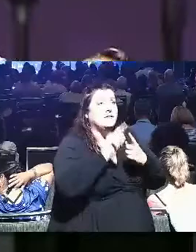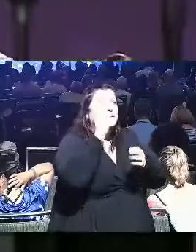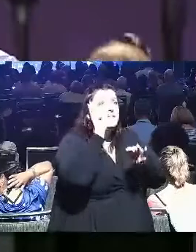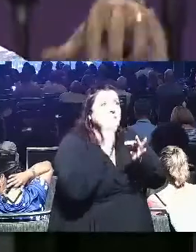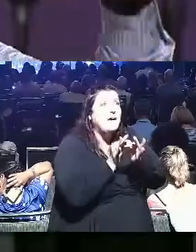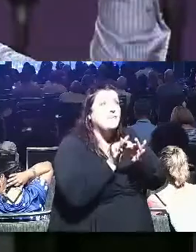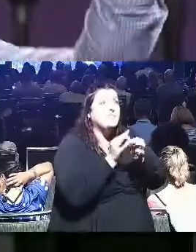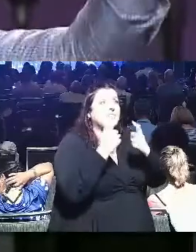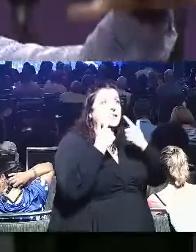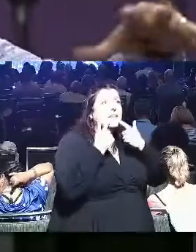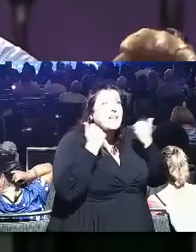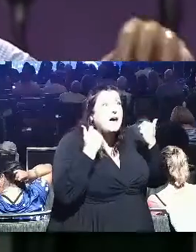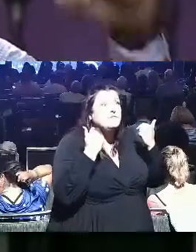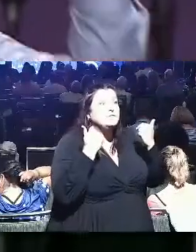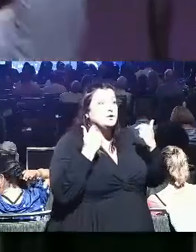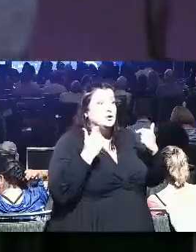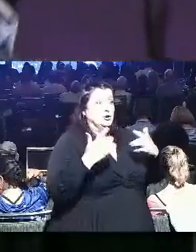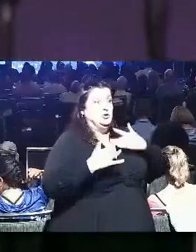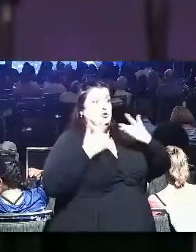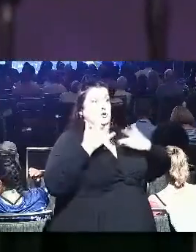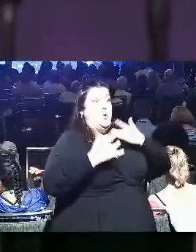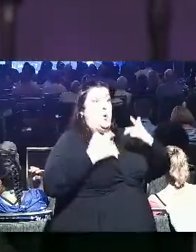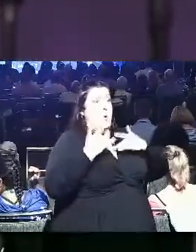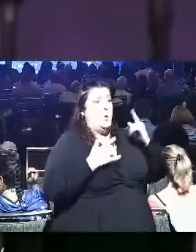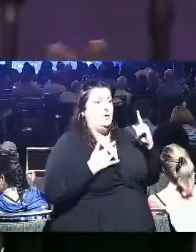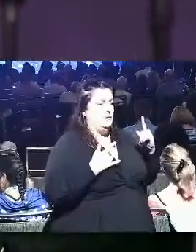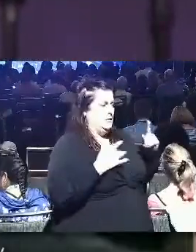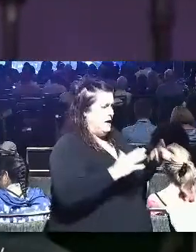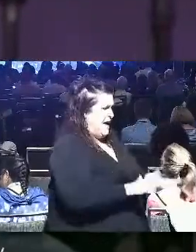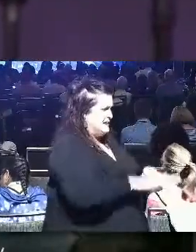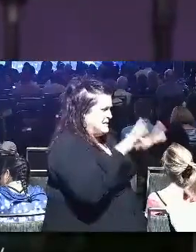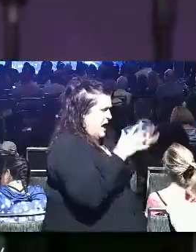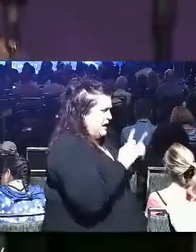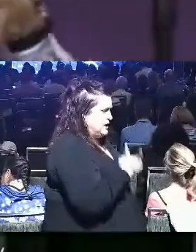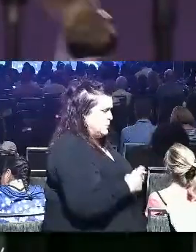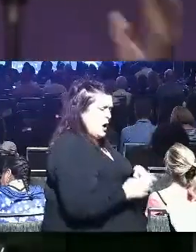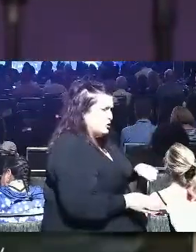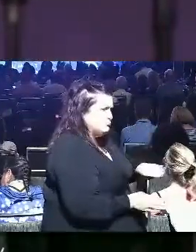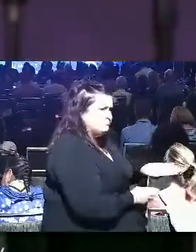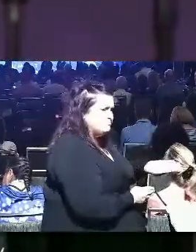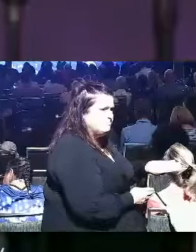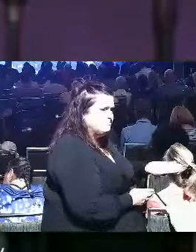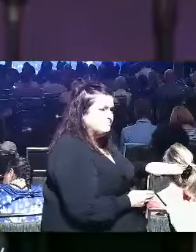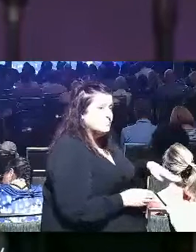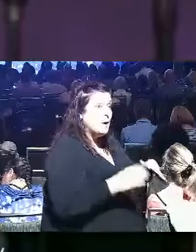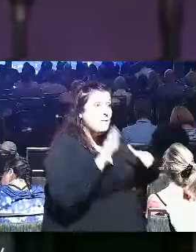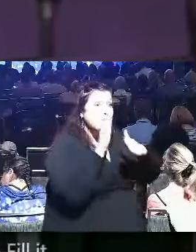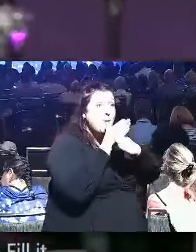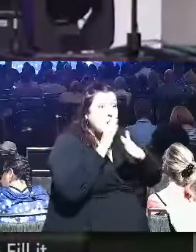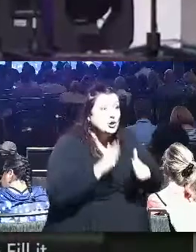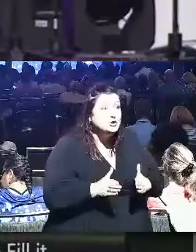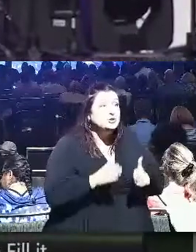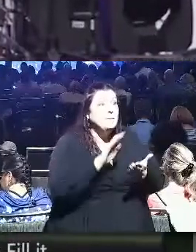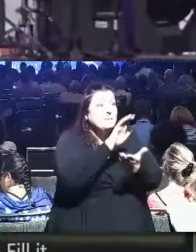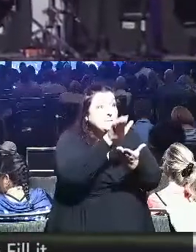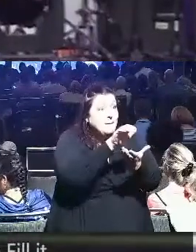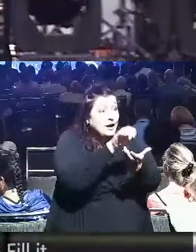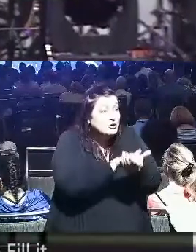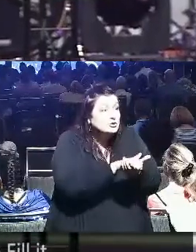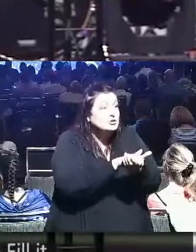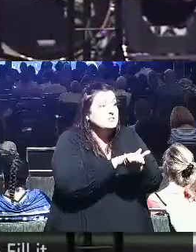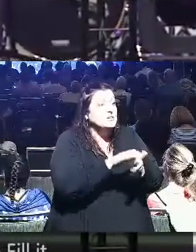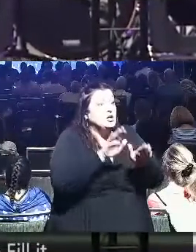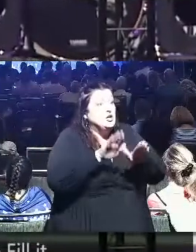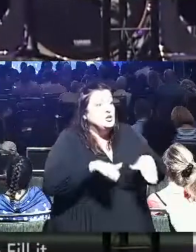fill it with joy, absent of anxiety, absent of depression, fill it with partnership, fill it with great marriages, fill it with children who stand on a stage